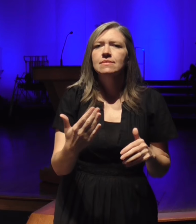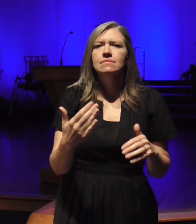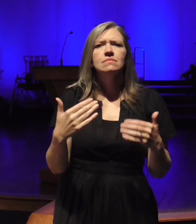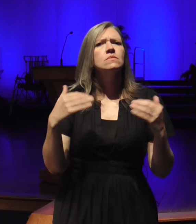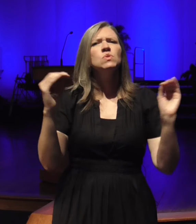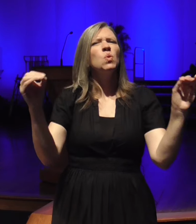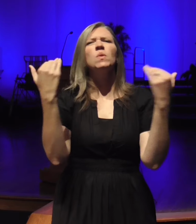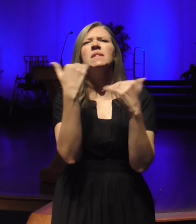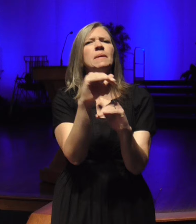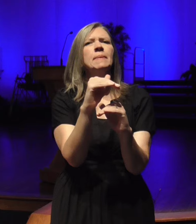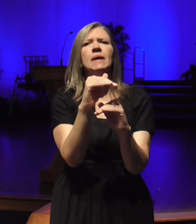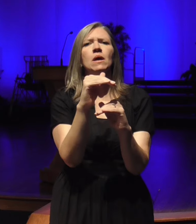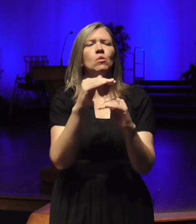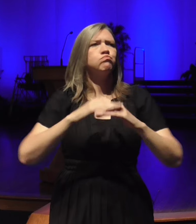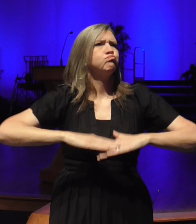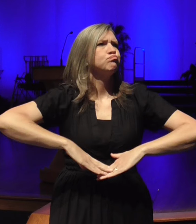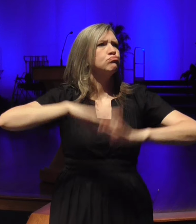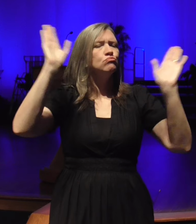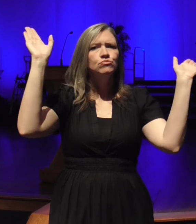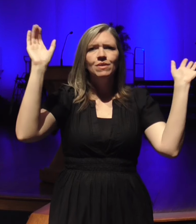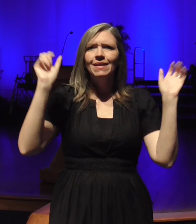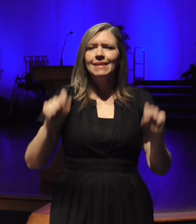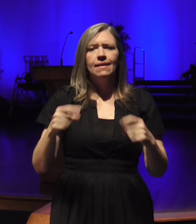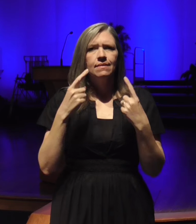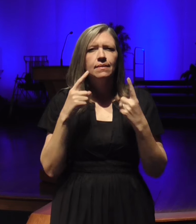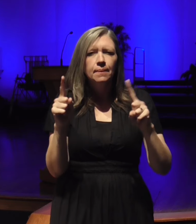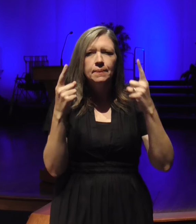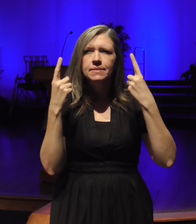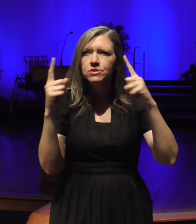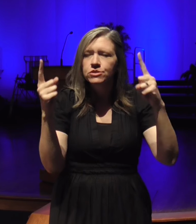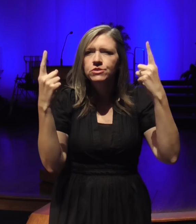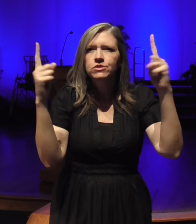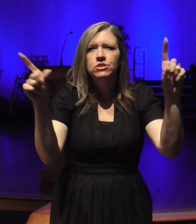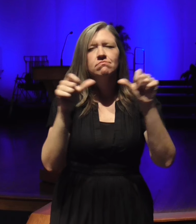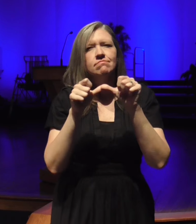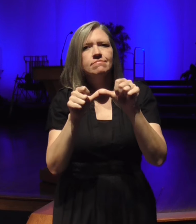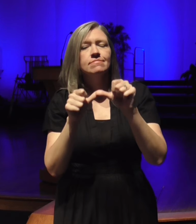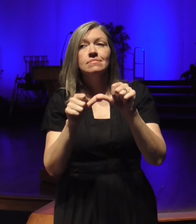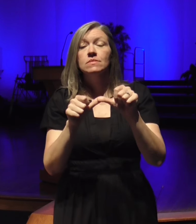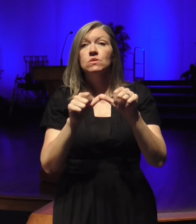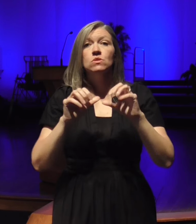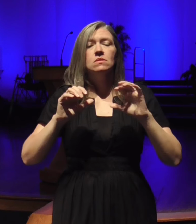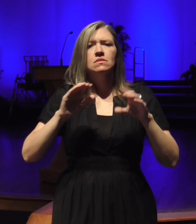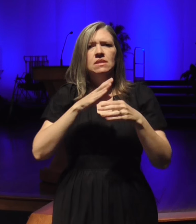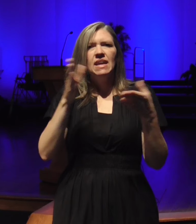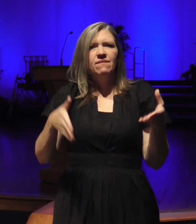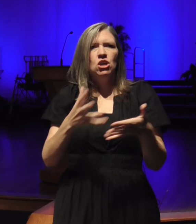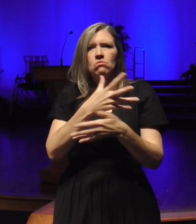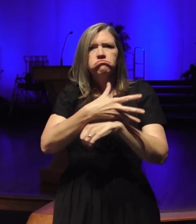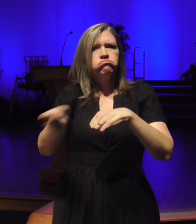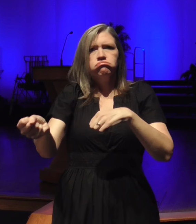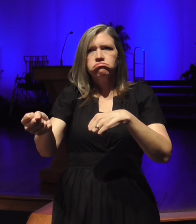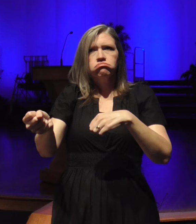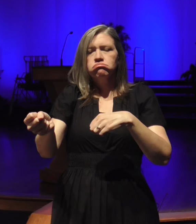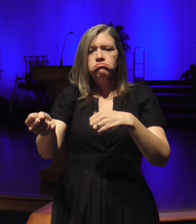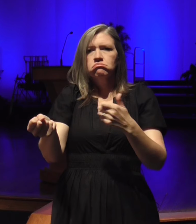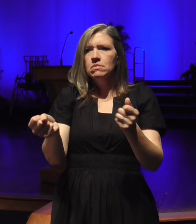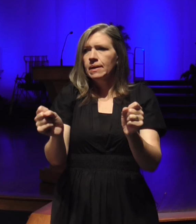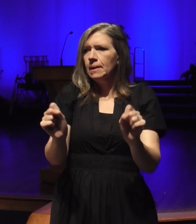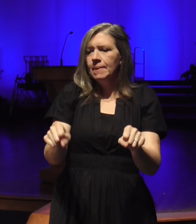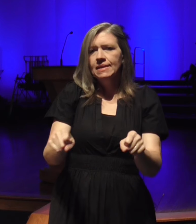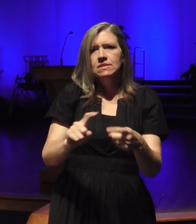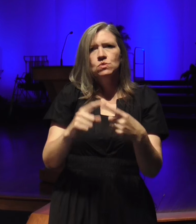around us, a good that is unlimited in its ability